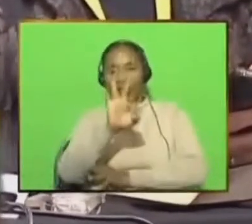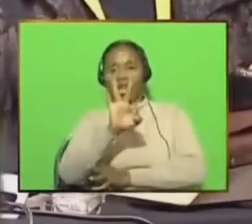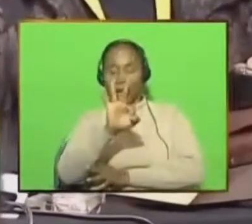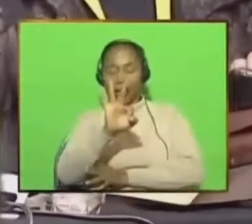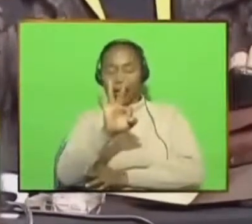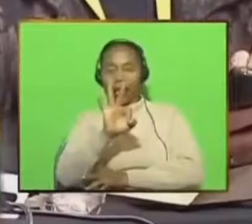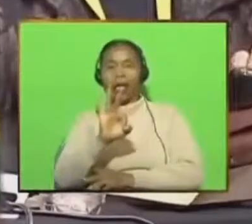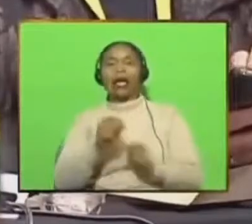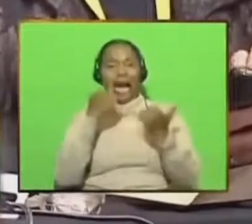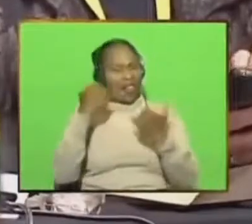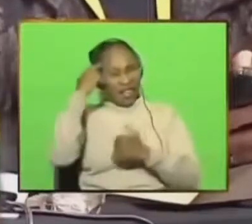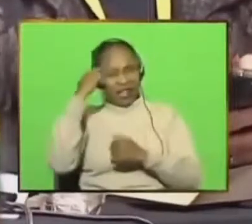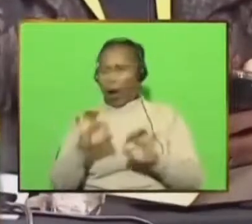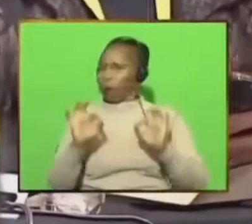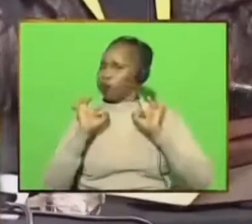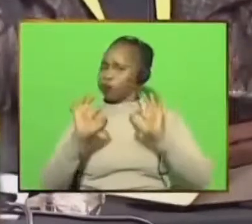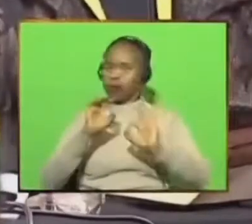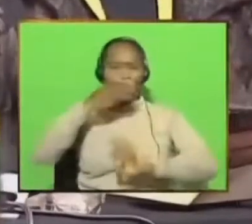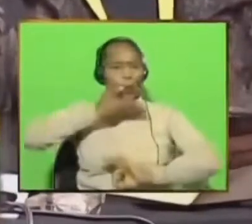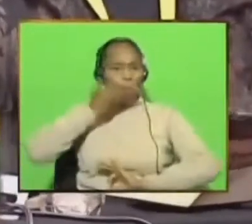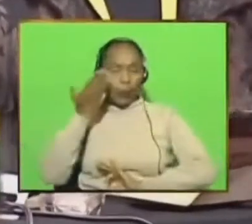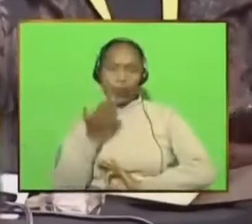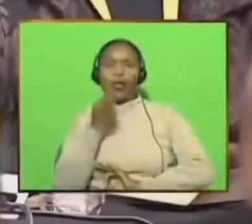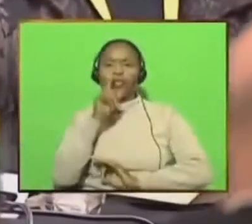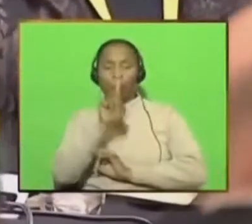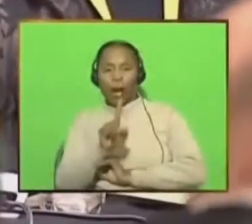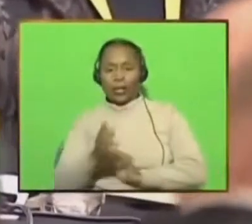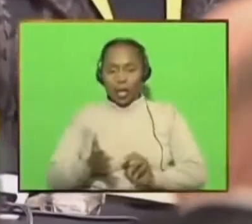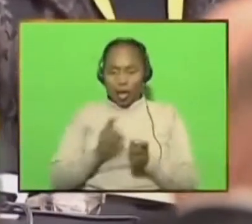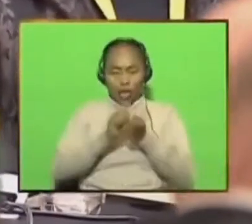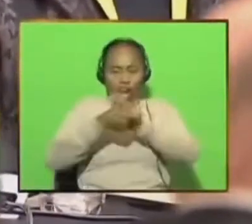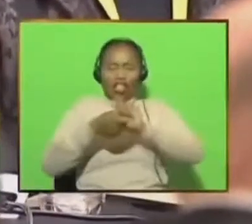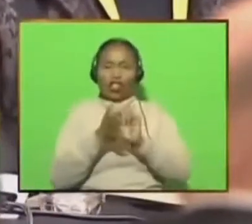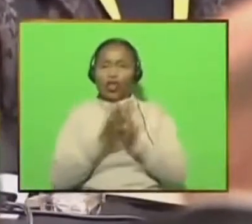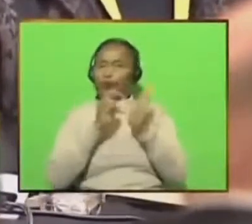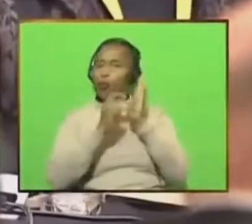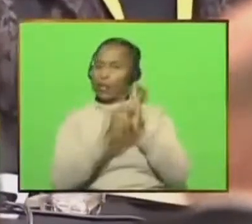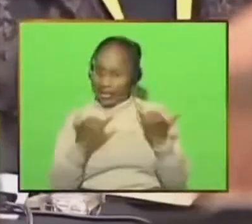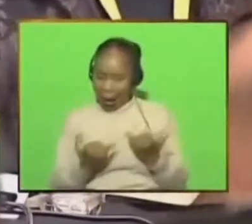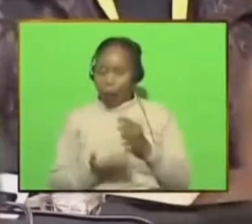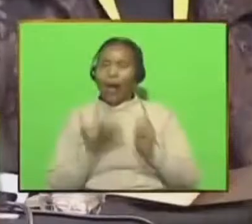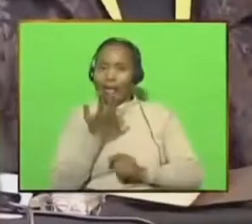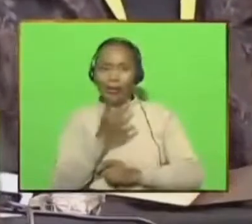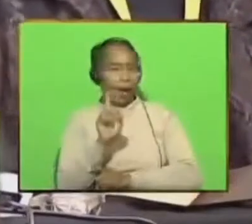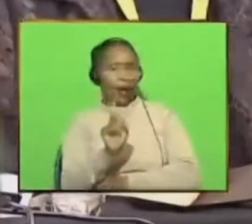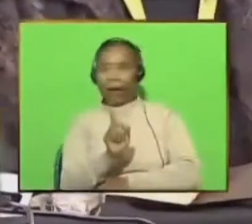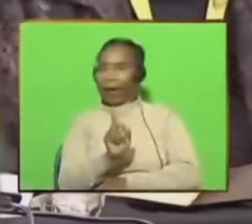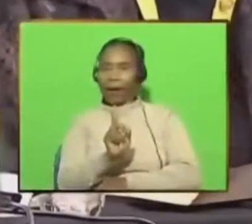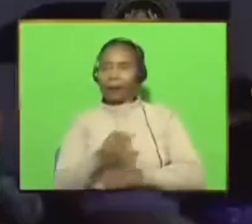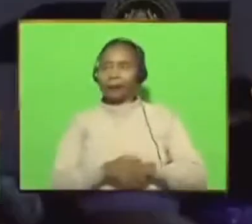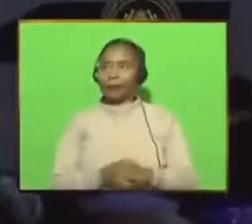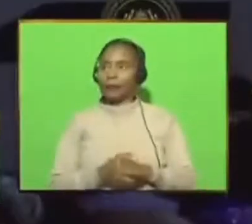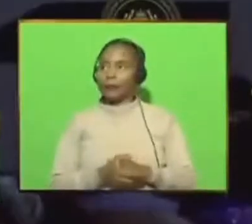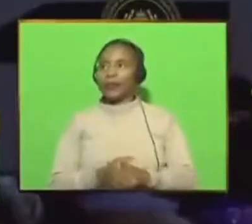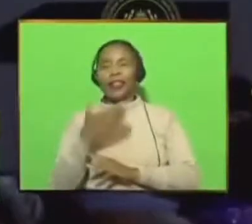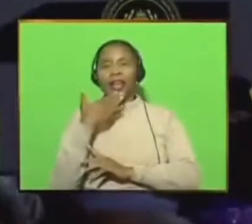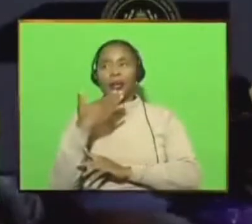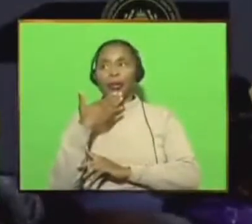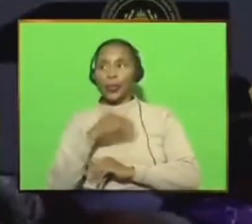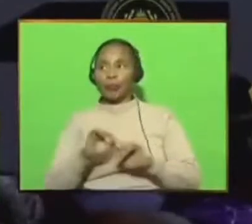fly. It would essentially delegitimize the fact that we've got approved by rules that are governing the section.